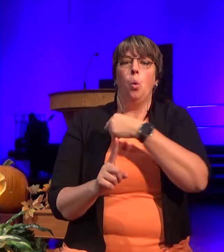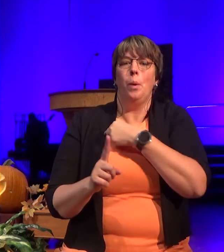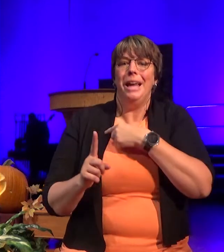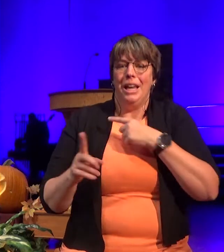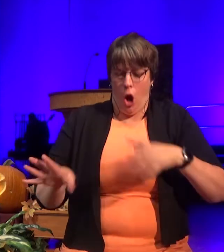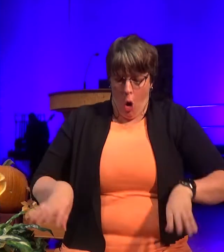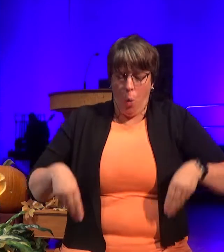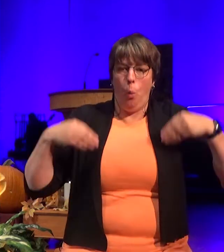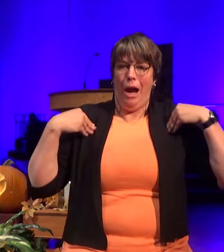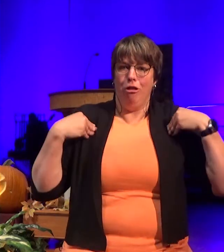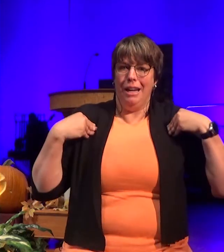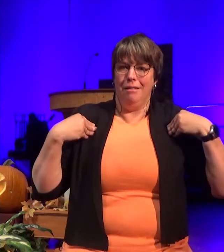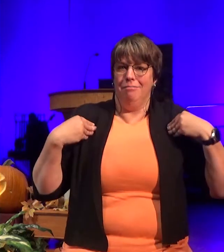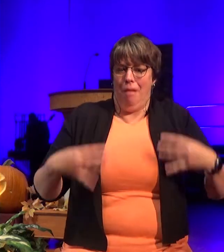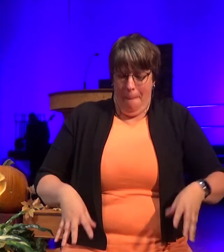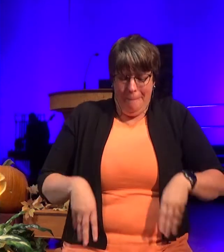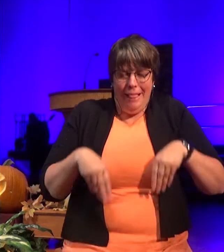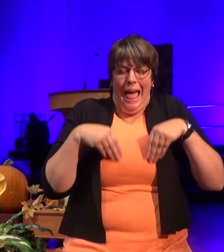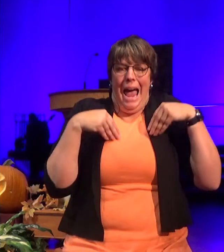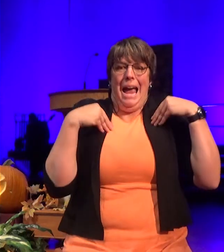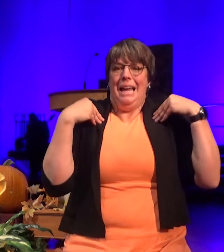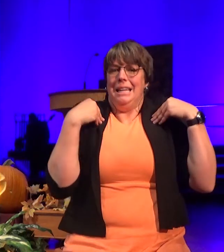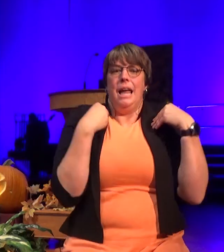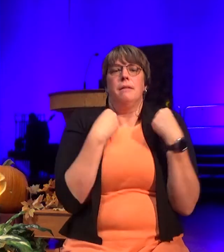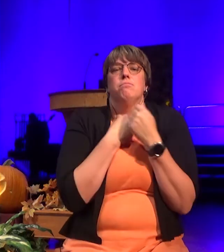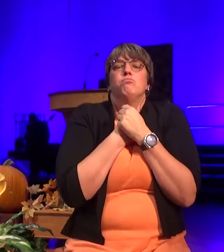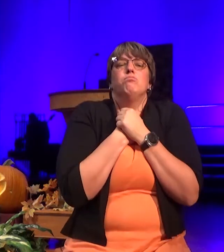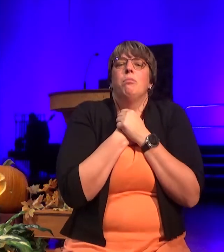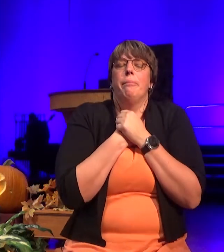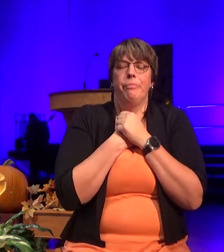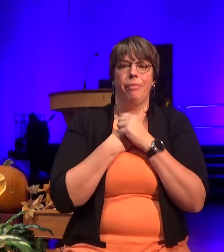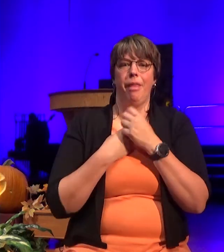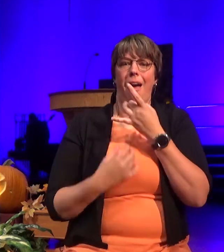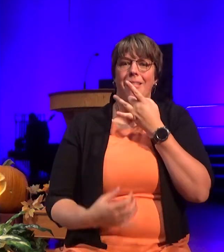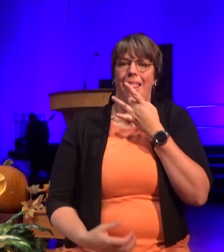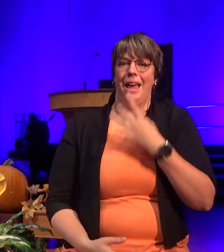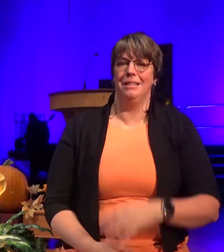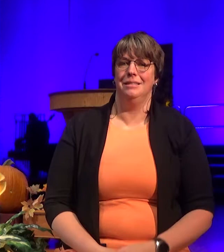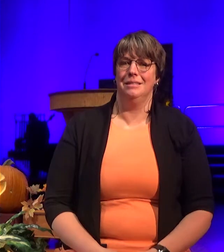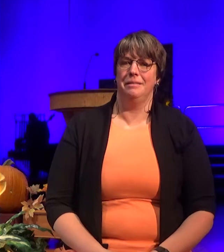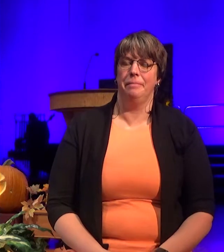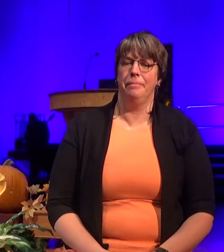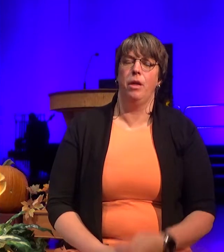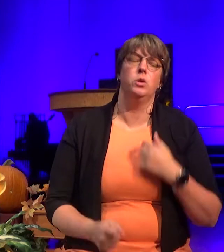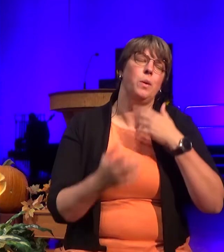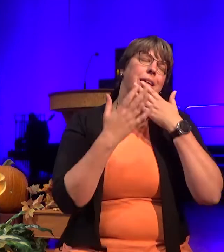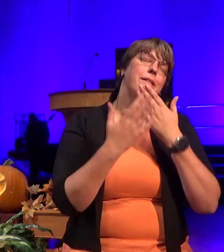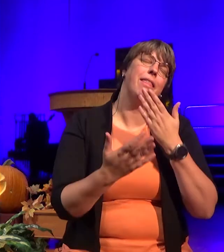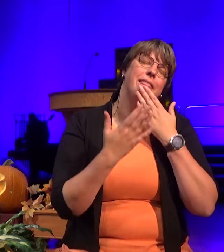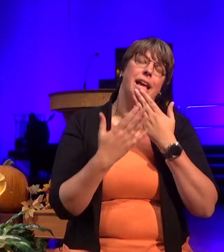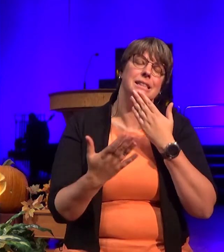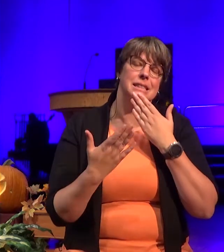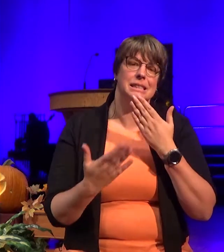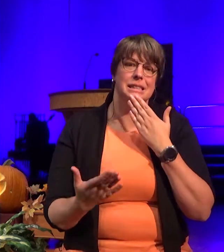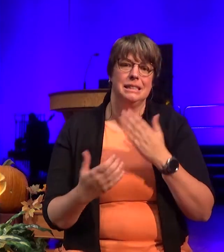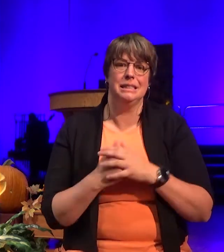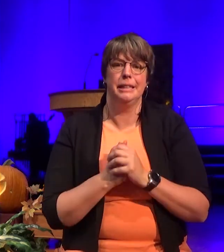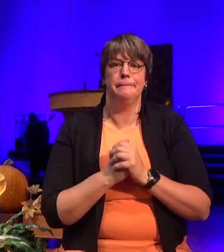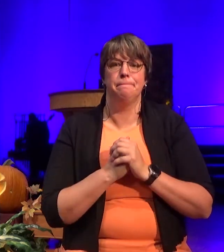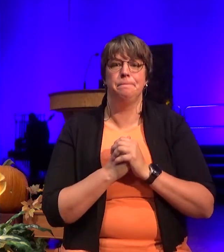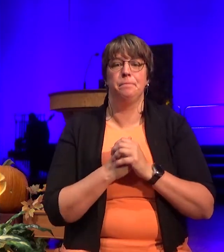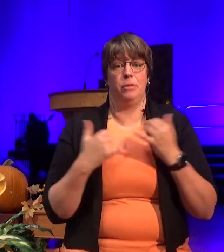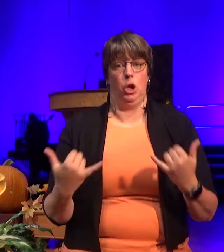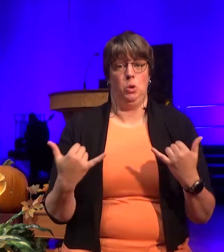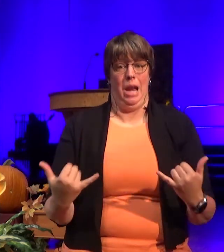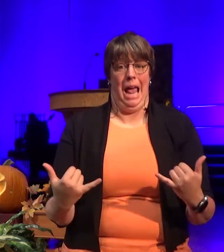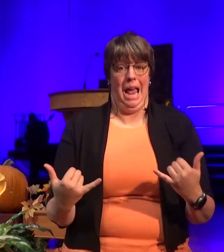light, a blanket of light. Oh, I give thanks for this. And I give thanks this day for Mile High